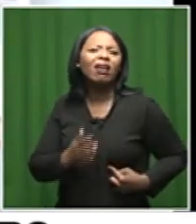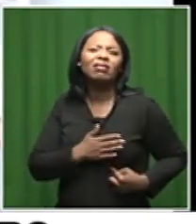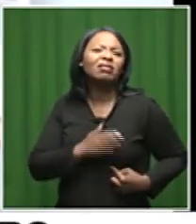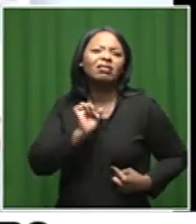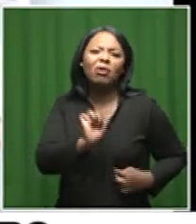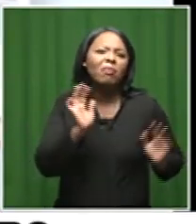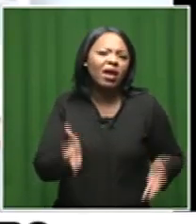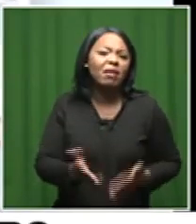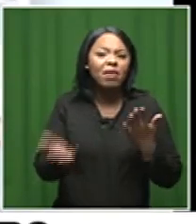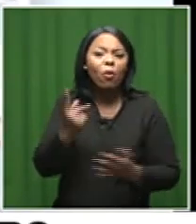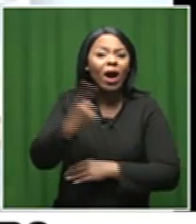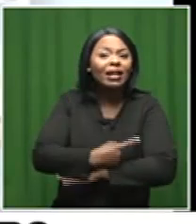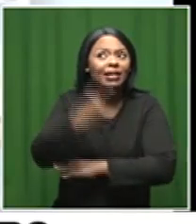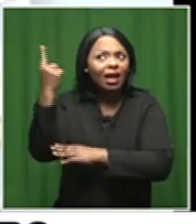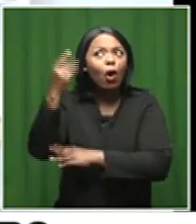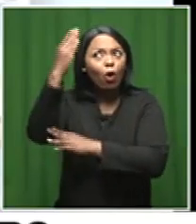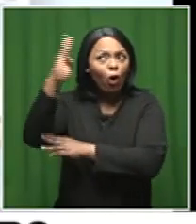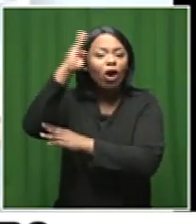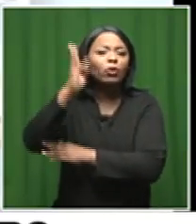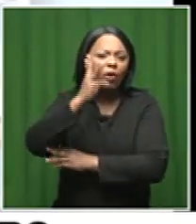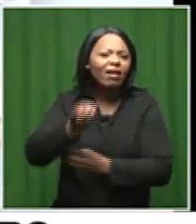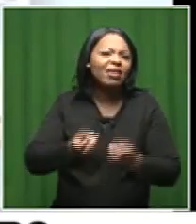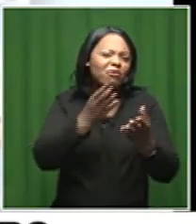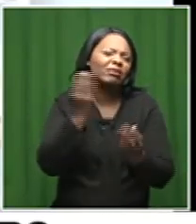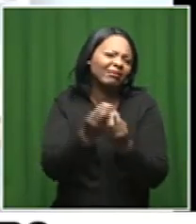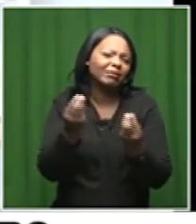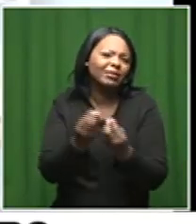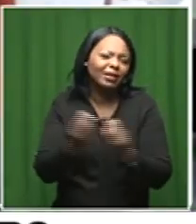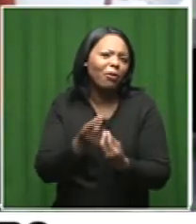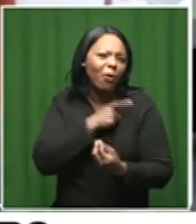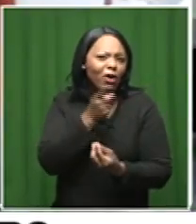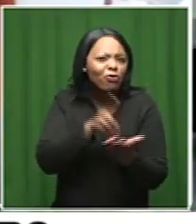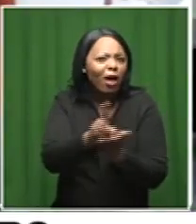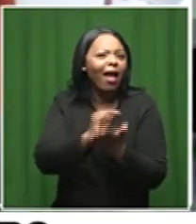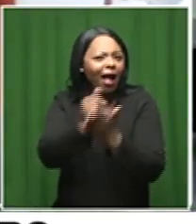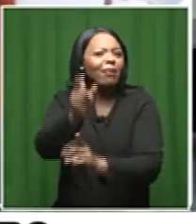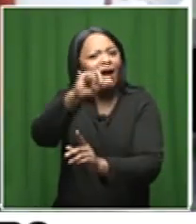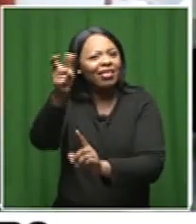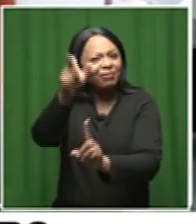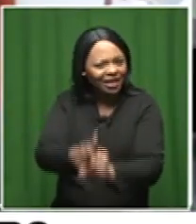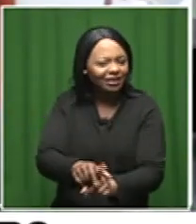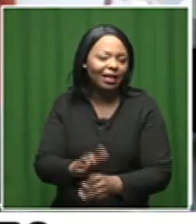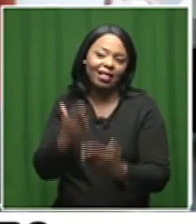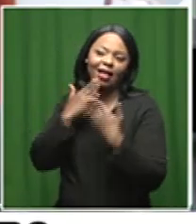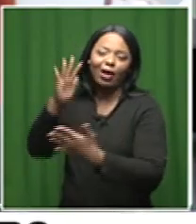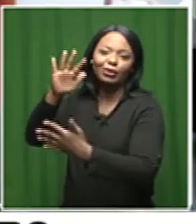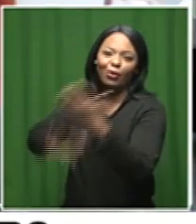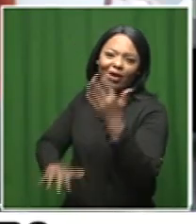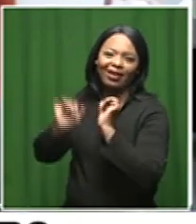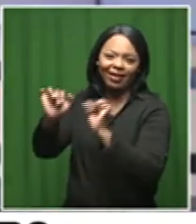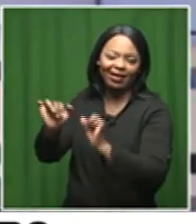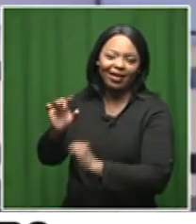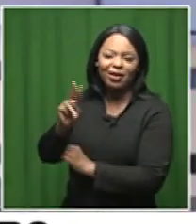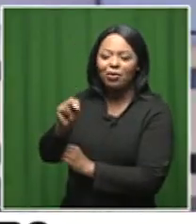God will reward you for giving back to that person, yeah. Well, thank you so much, Mfundo Ngwenya, for your story. Mfundo, of course, being a